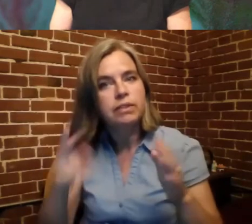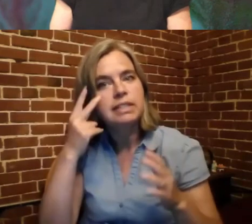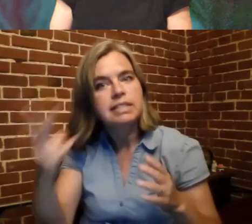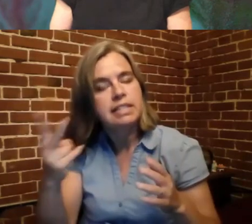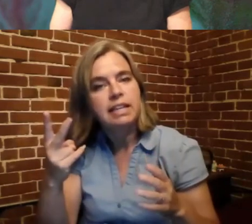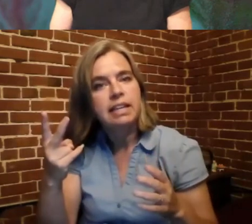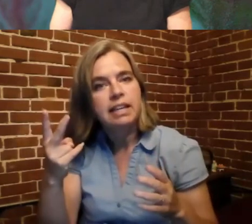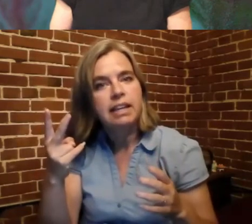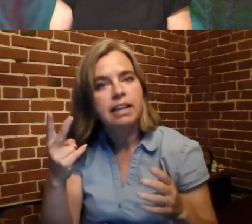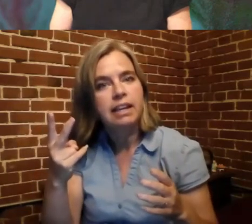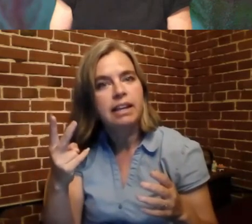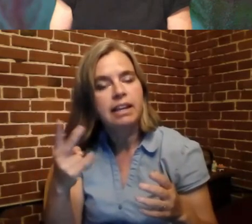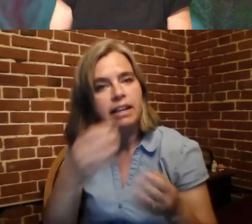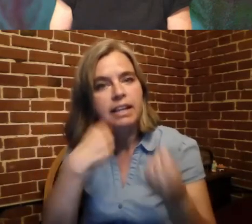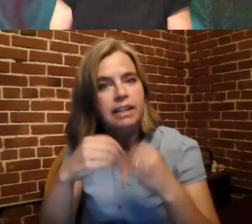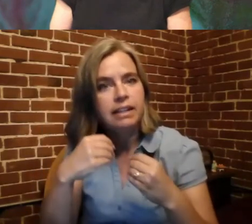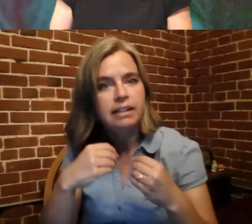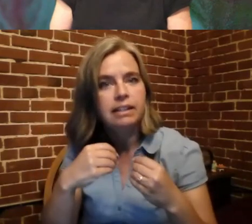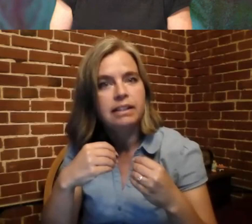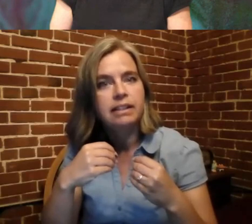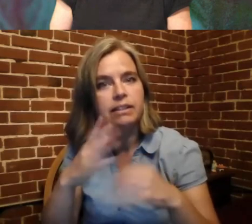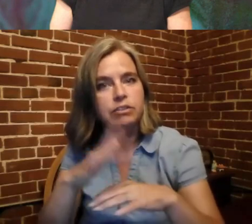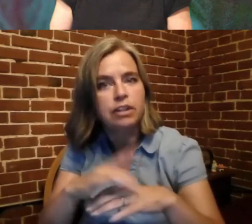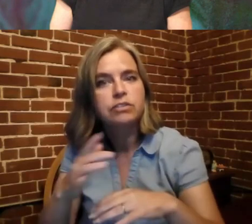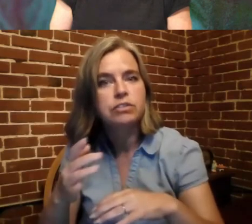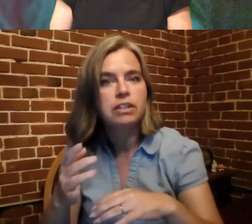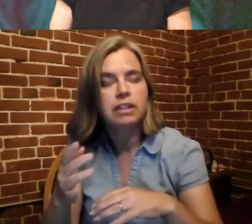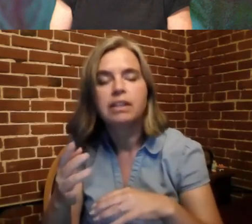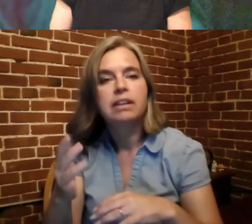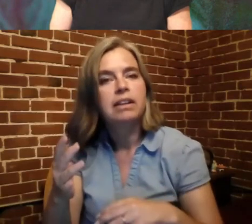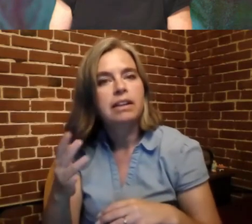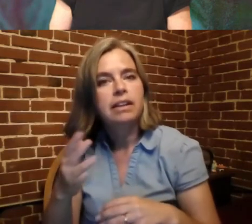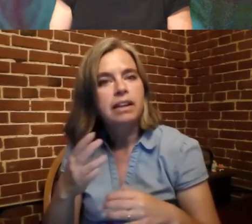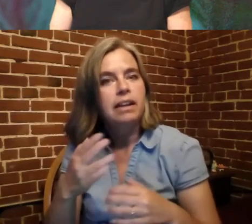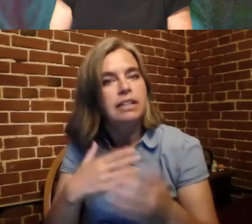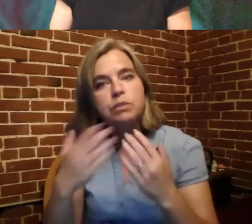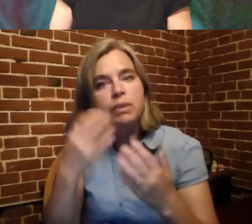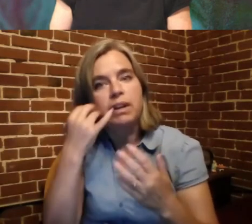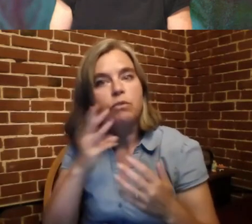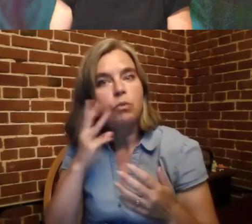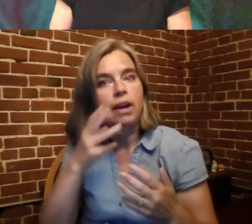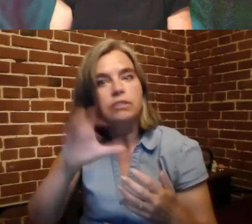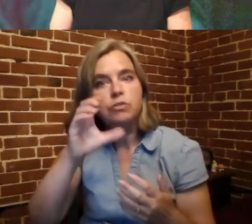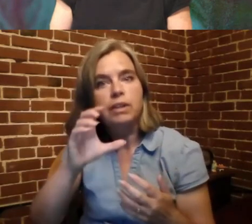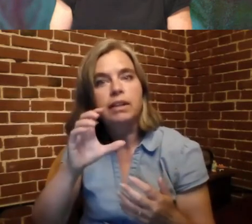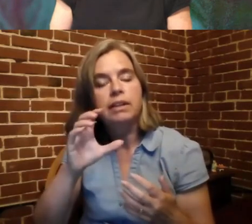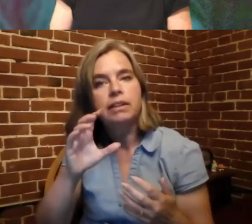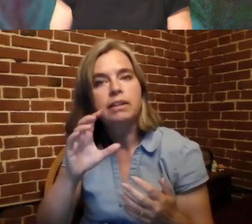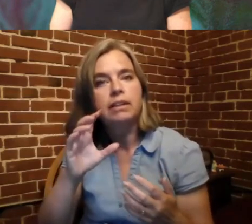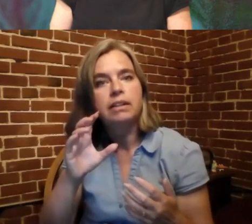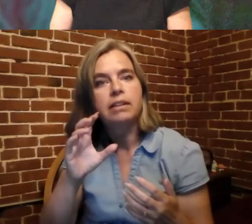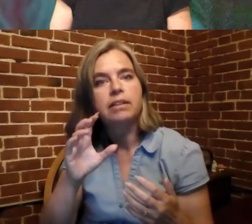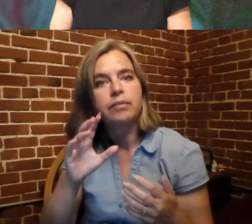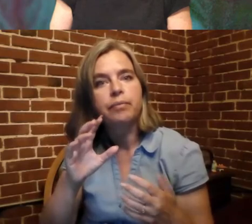ties us to these wonderful plants too, regardless of whether or not you drink wine. And we'll continue to, you know, there's just such an important, they're